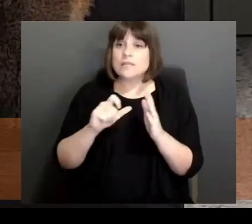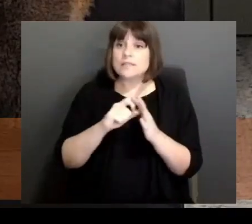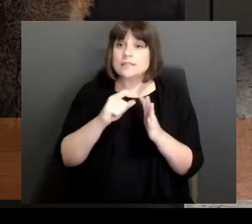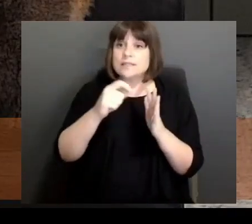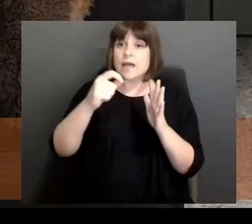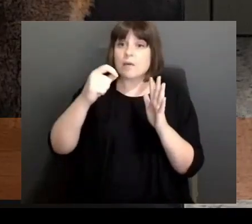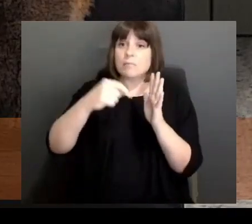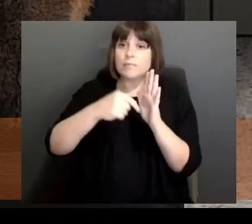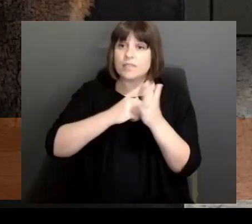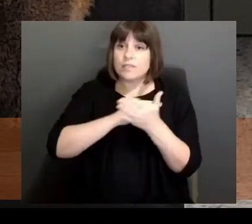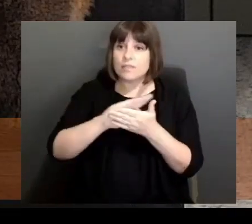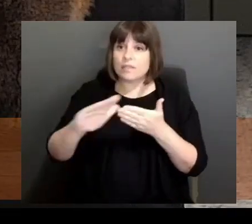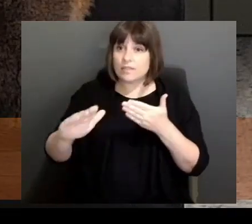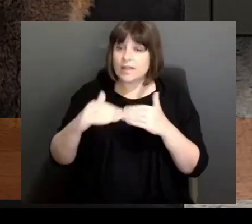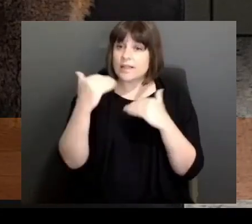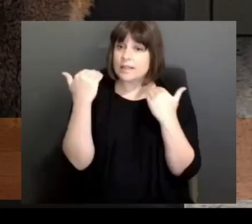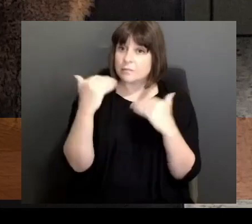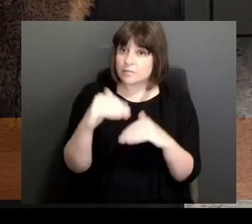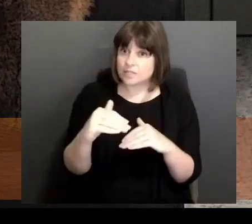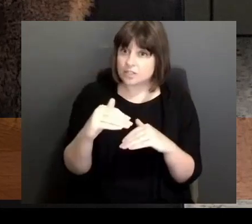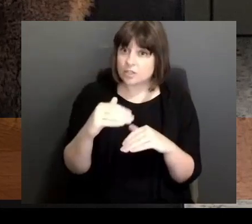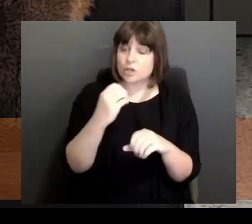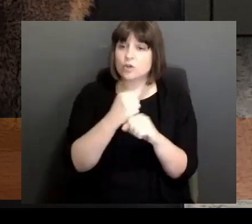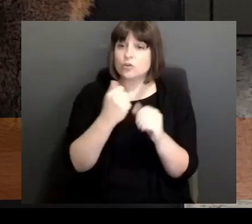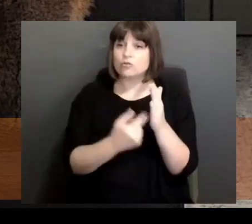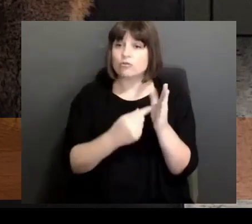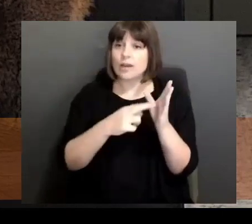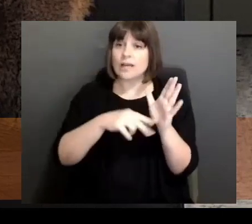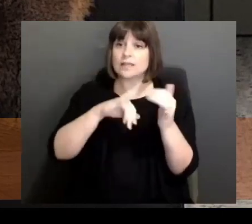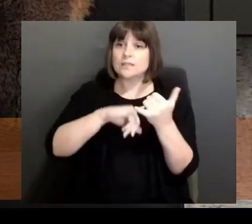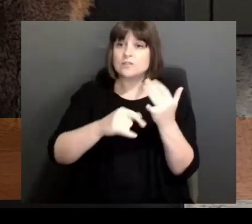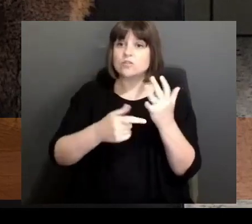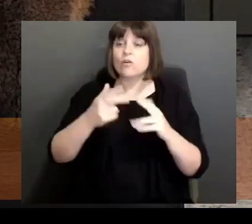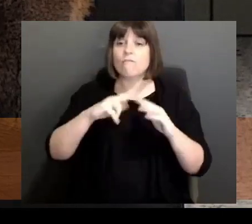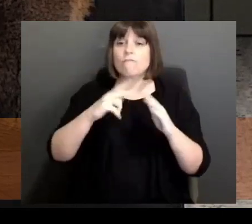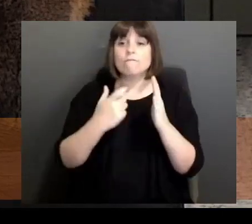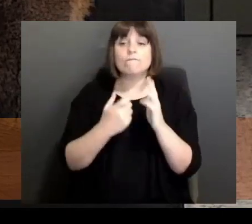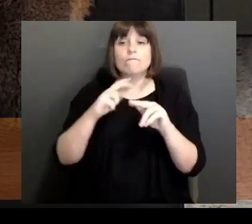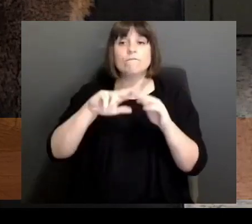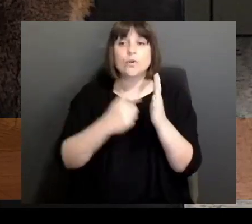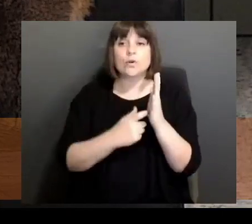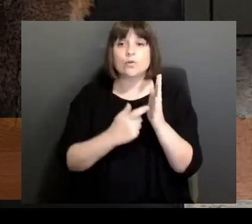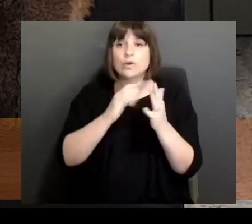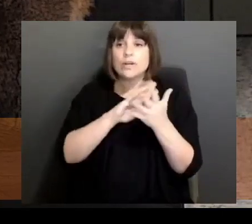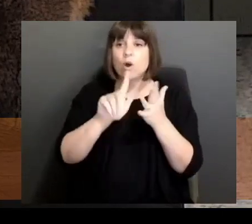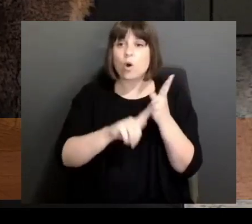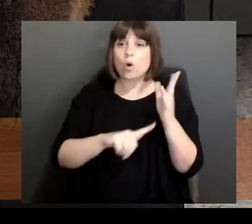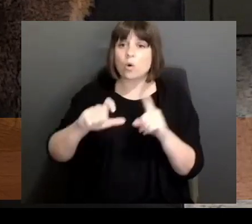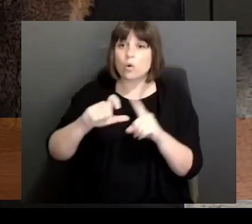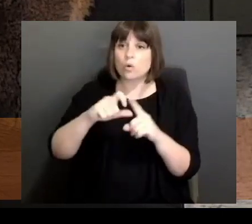grants of freehold titles, what is the situation